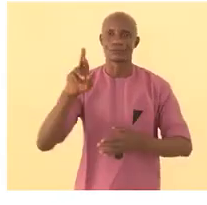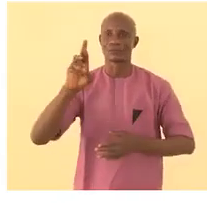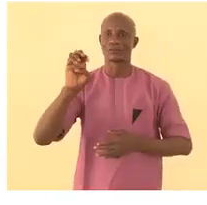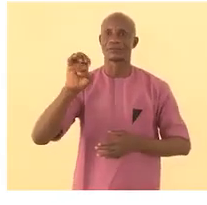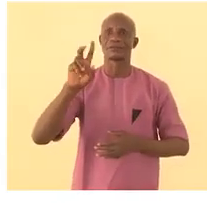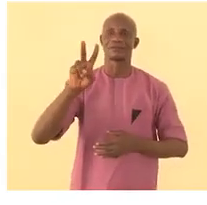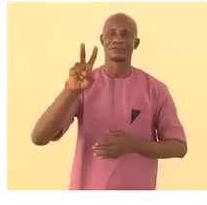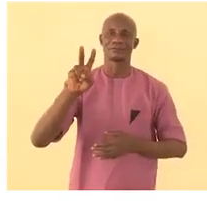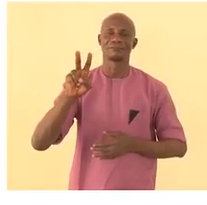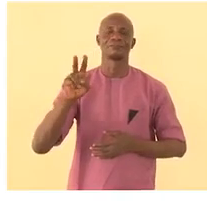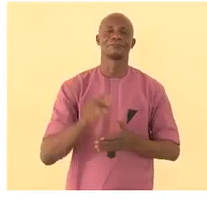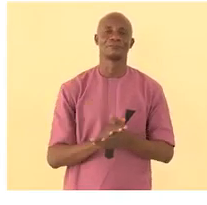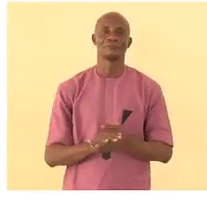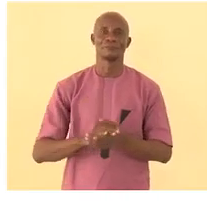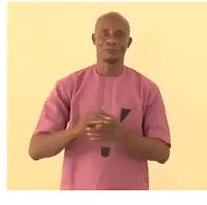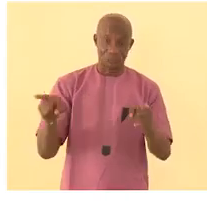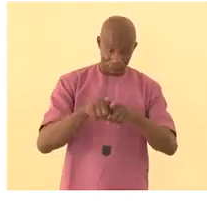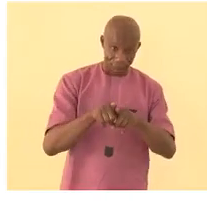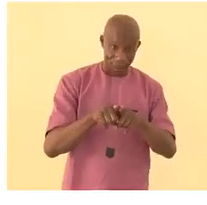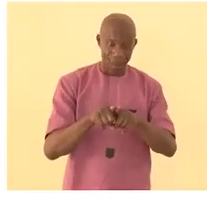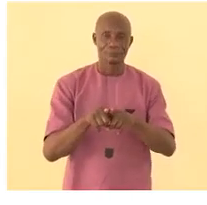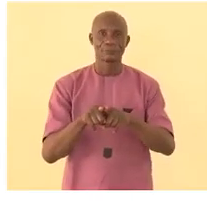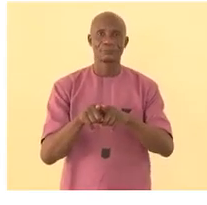it is everywhere.